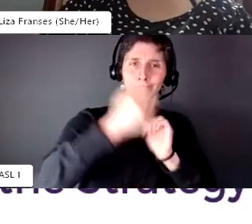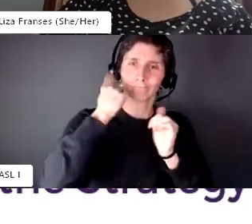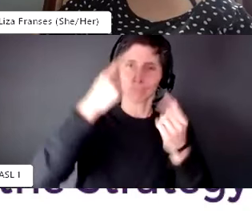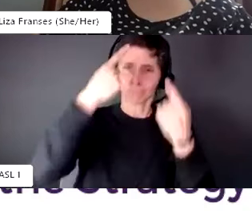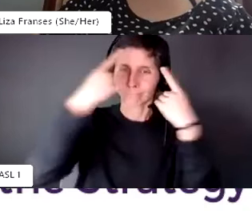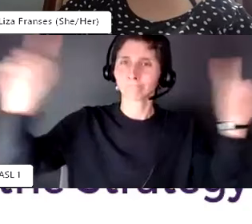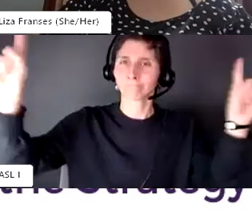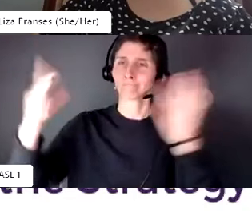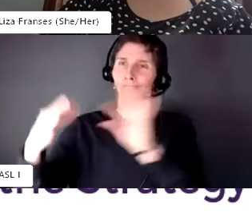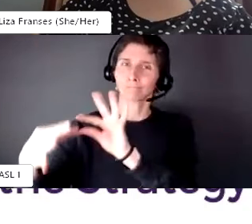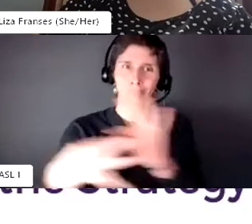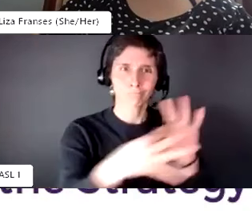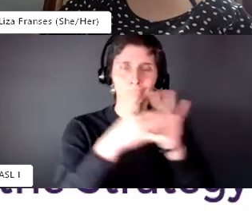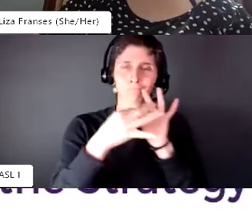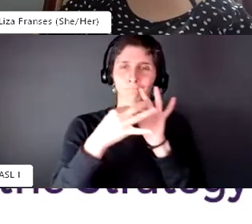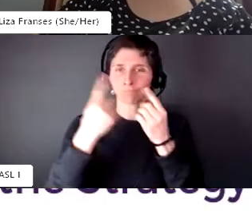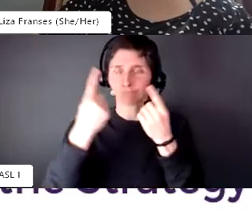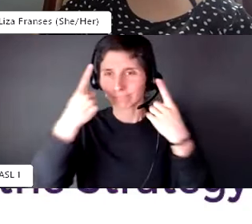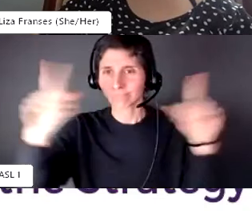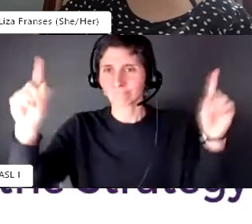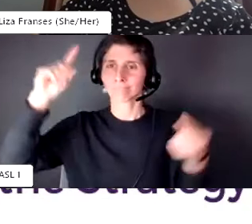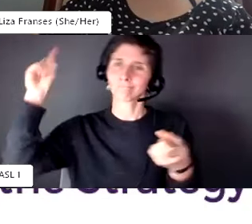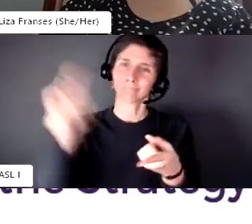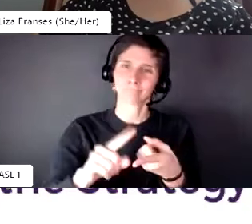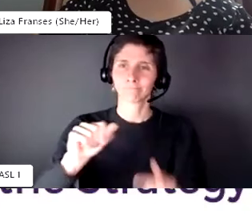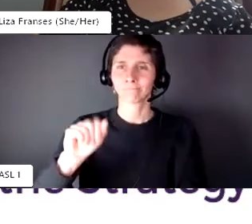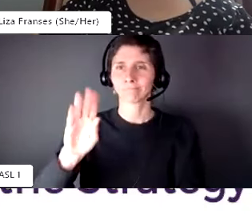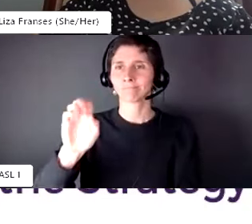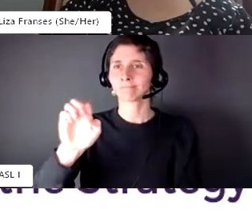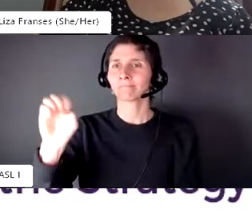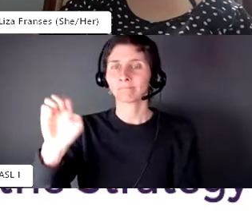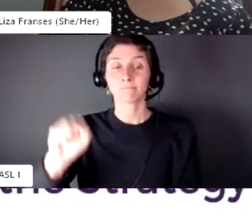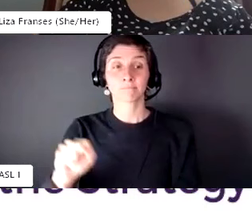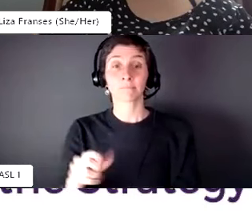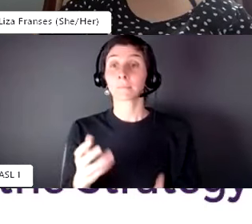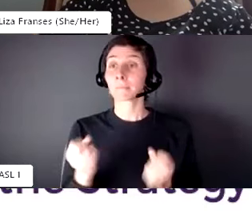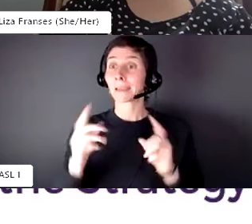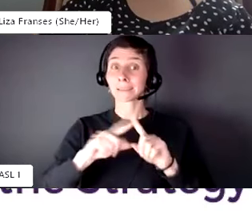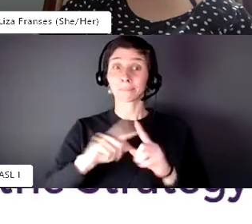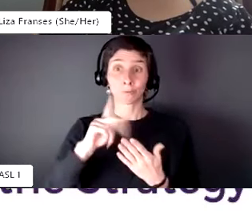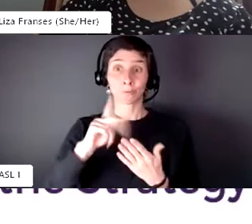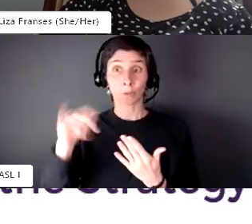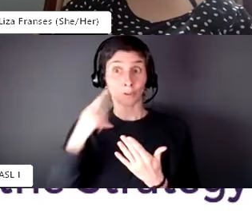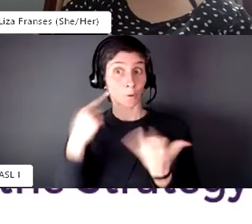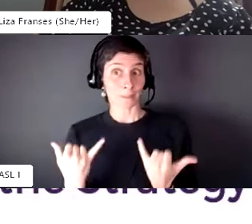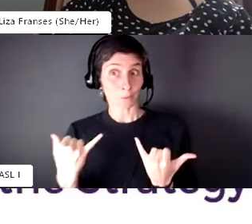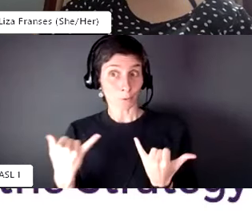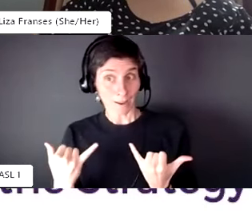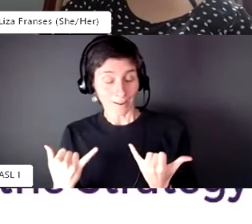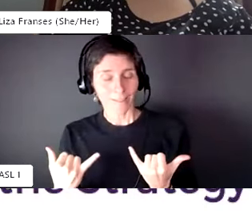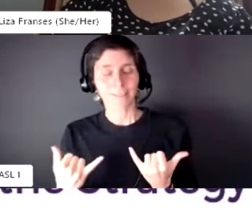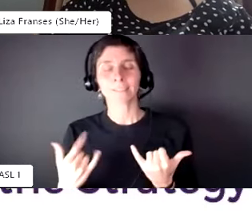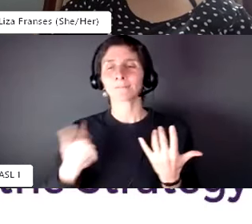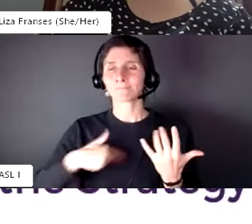coordinated response to elder abuse. So many projects, such as the one that we're going to be talking about today, that we do collaboration